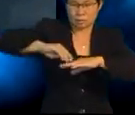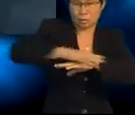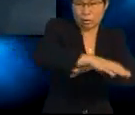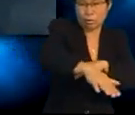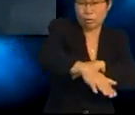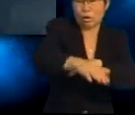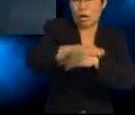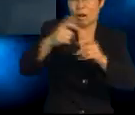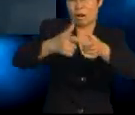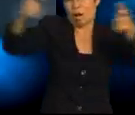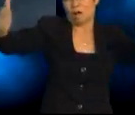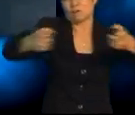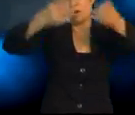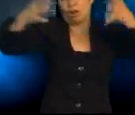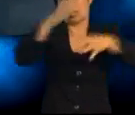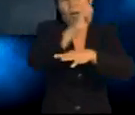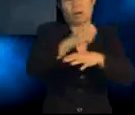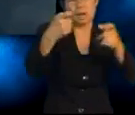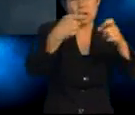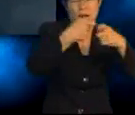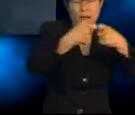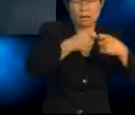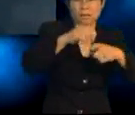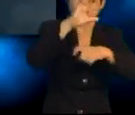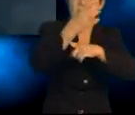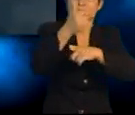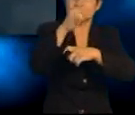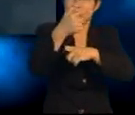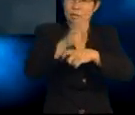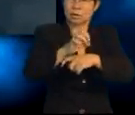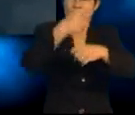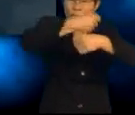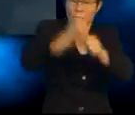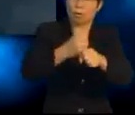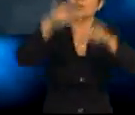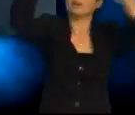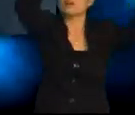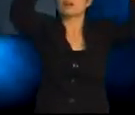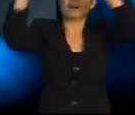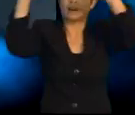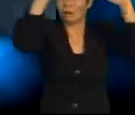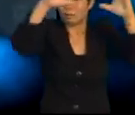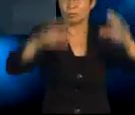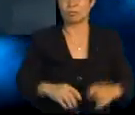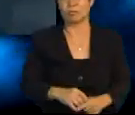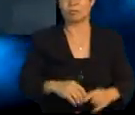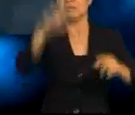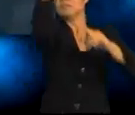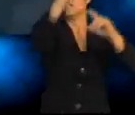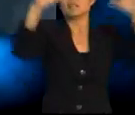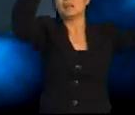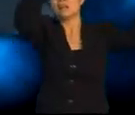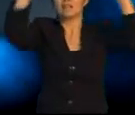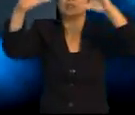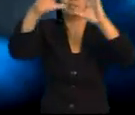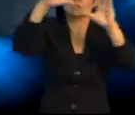the large amount of electrical charges built up in the thunderclouds. The thunderclouds